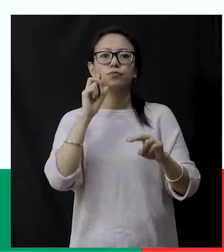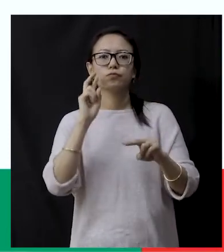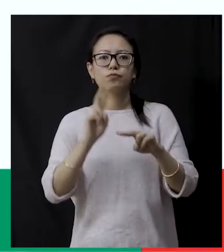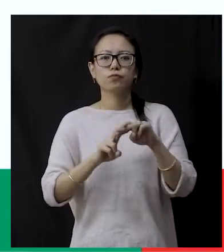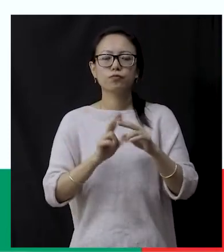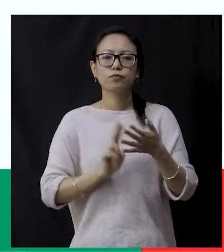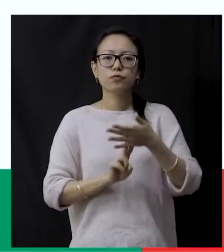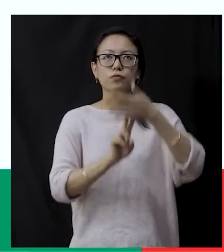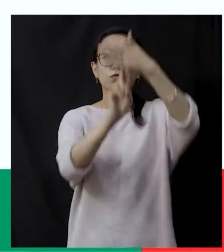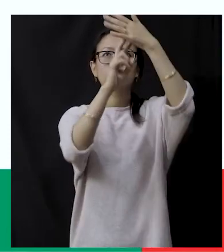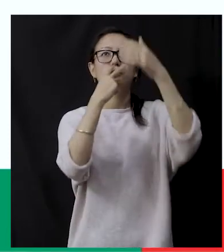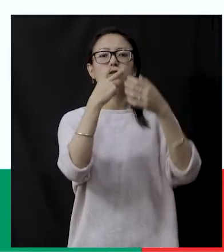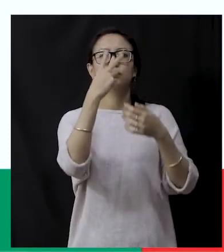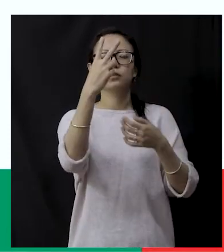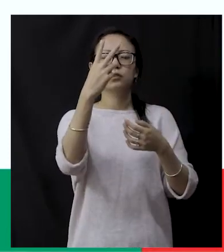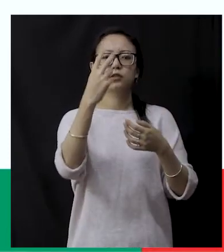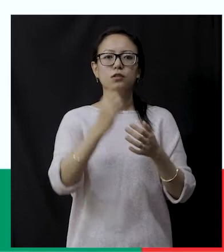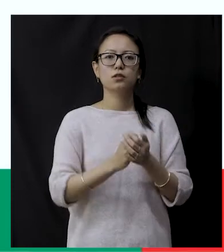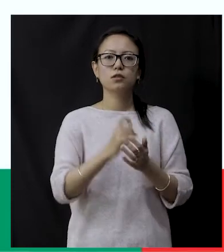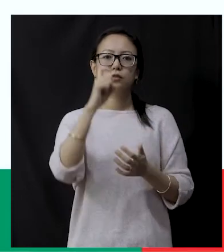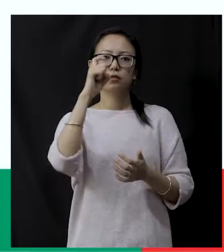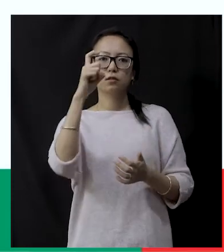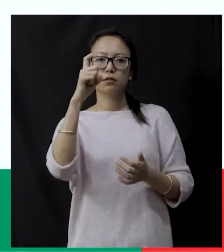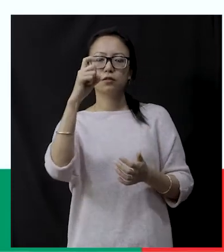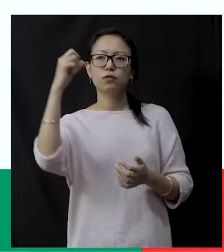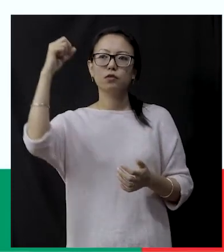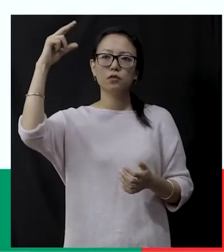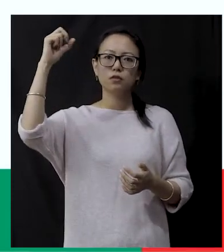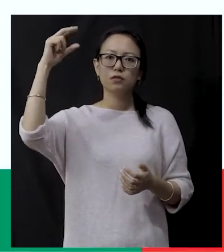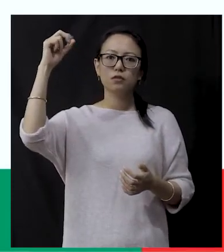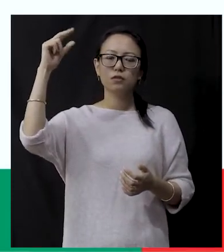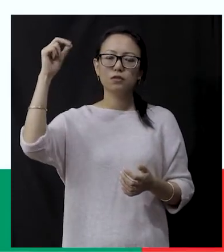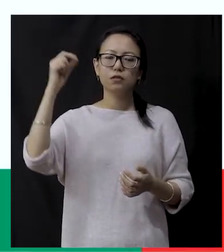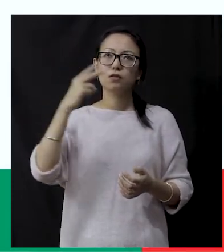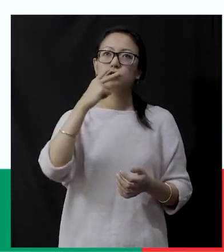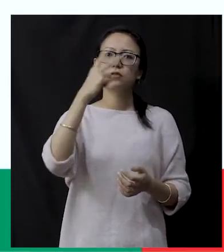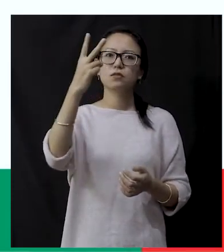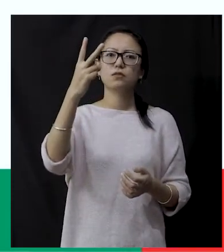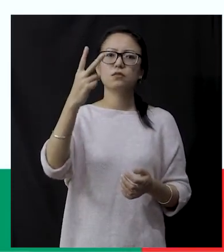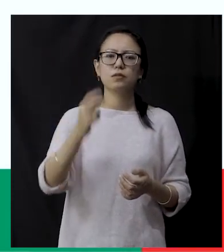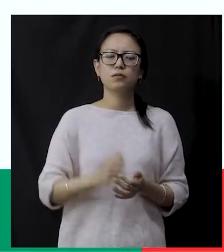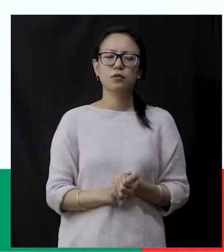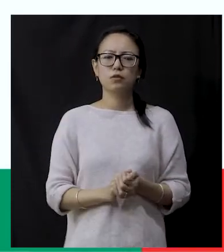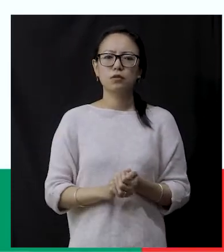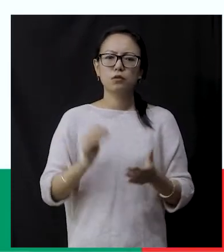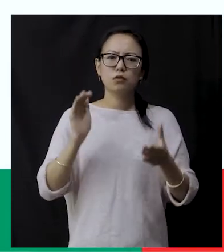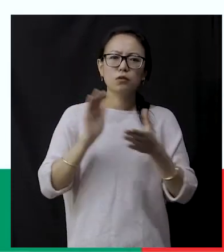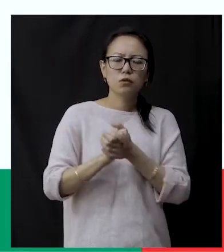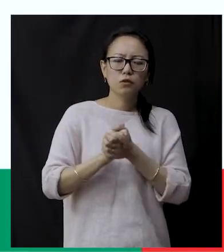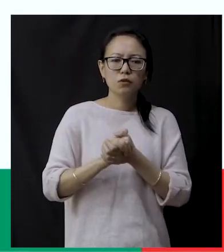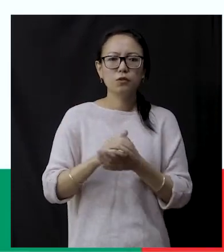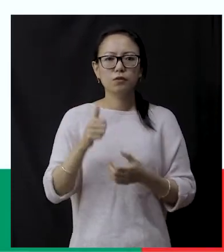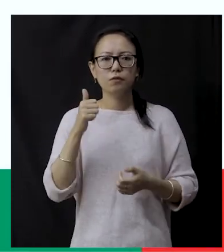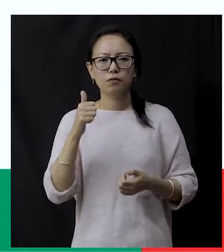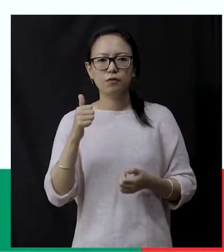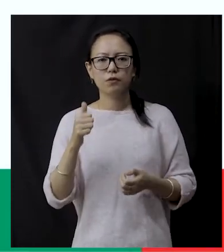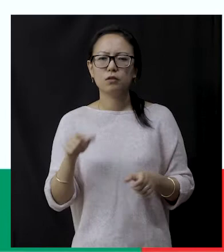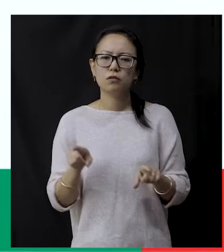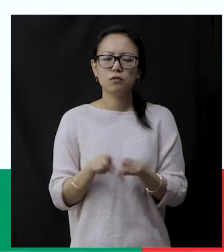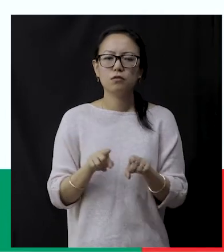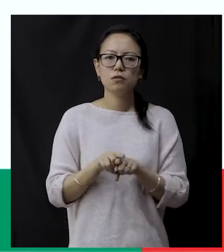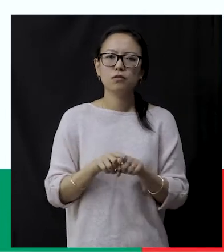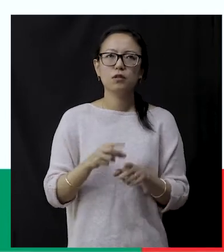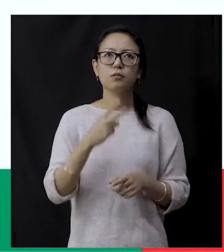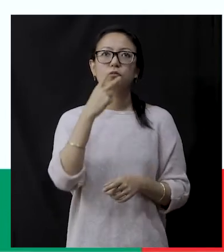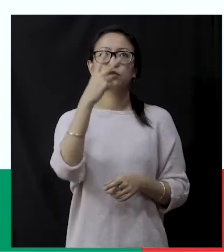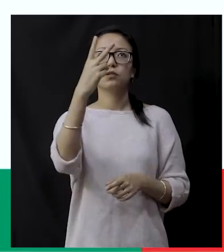like best friends sticking together. So those 7 stars will be this one. 1, 2,